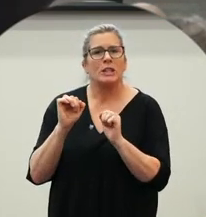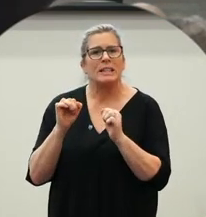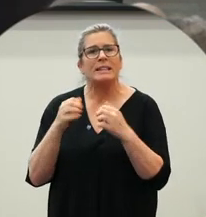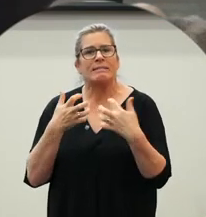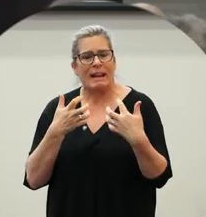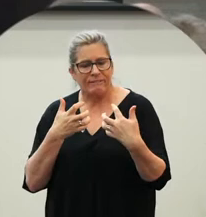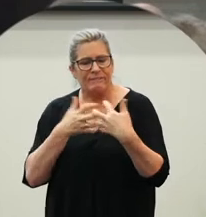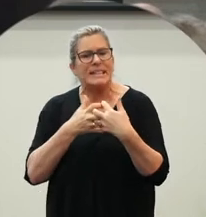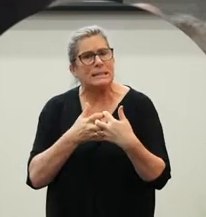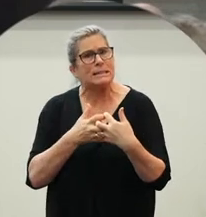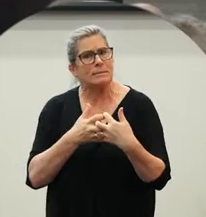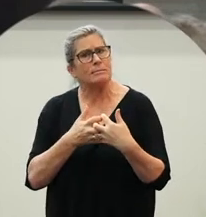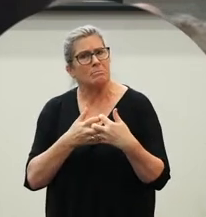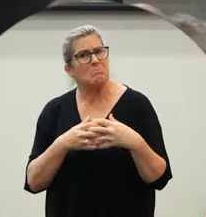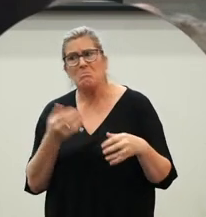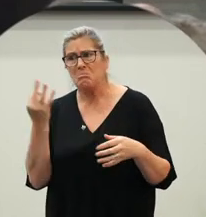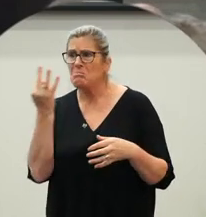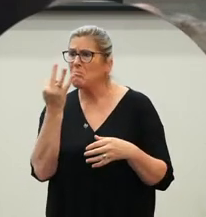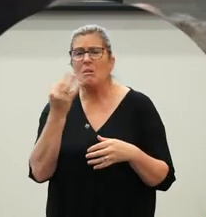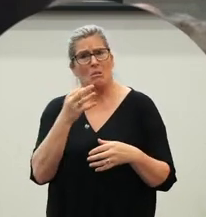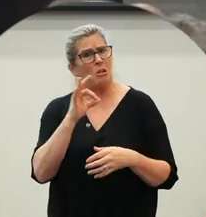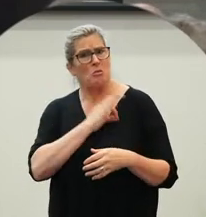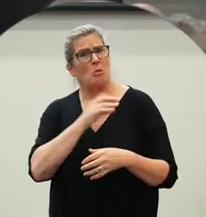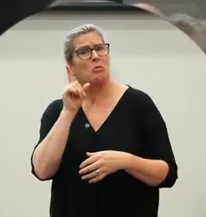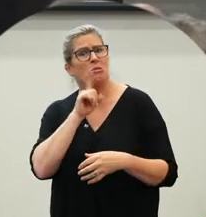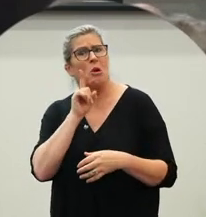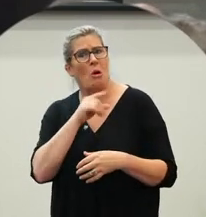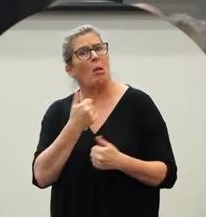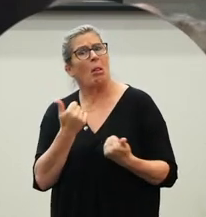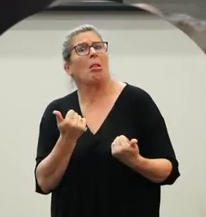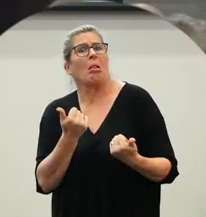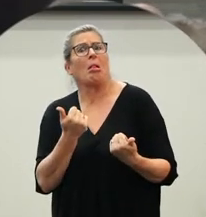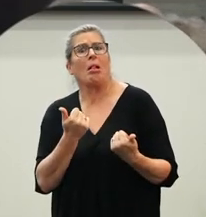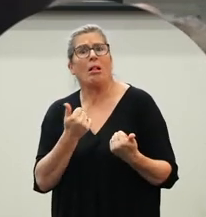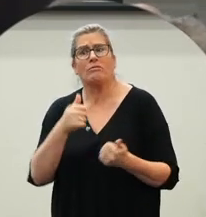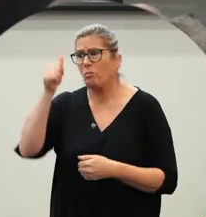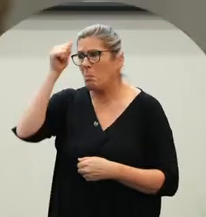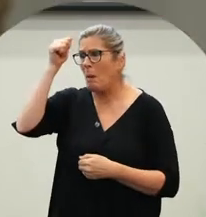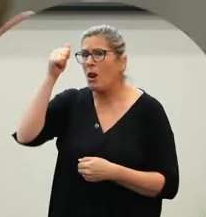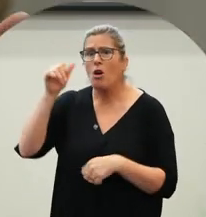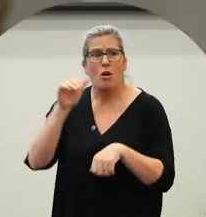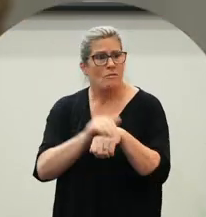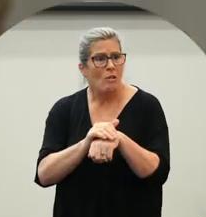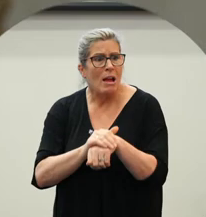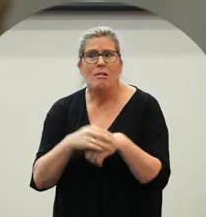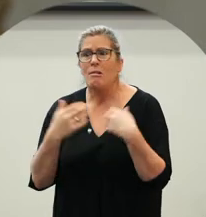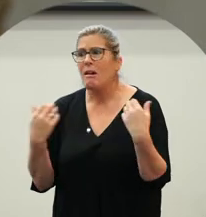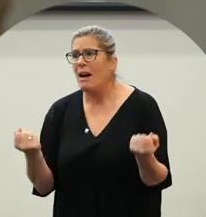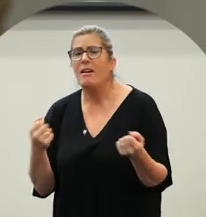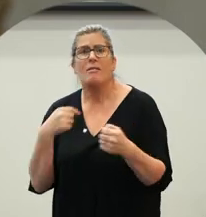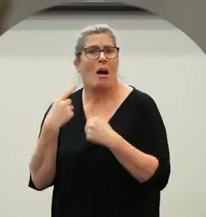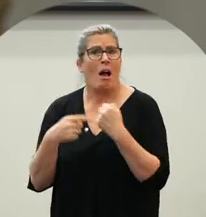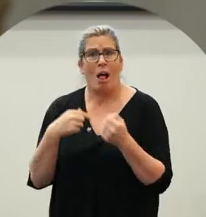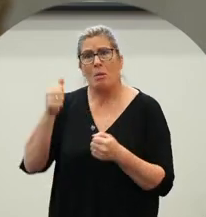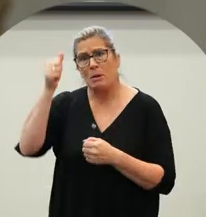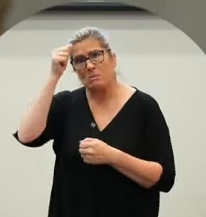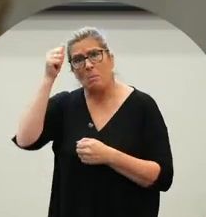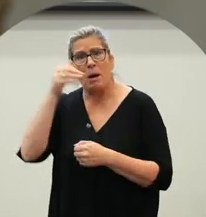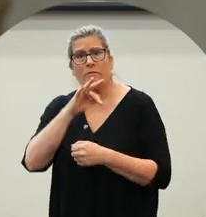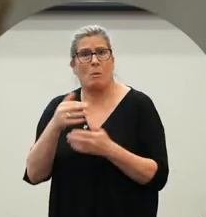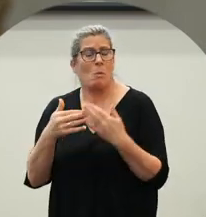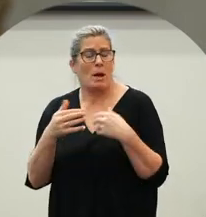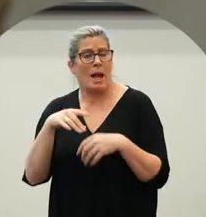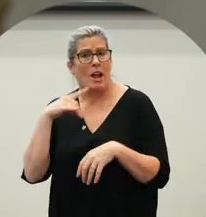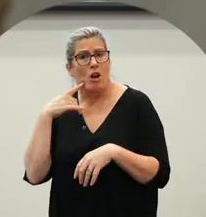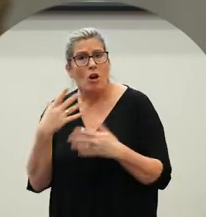in and was a good little girl, if you like, was popular. Yeah. Always popular, from what I can gather, was